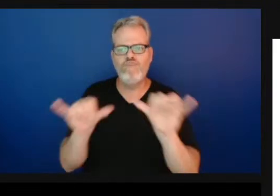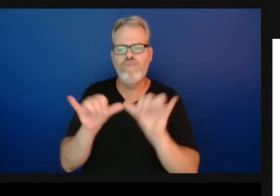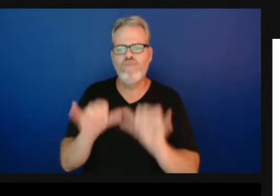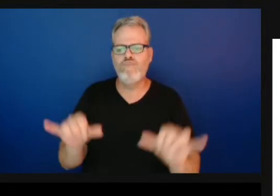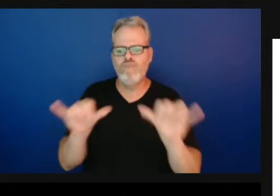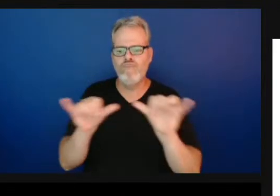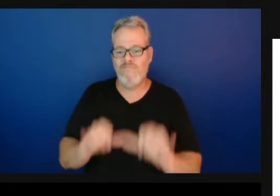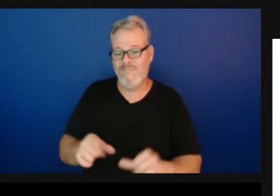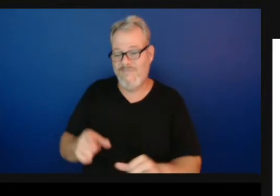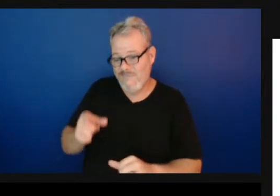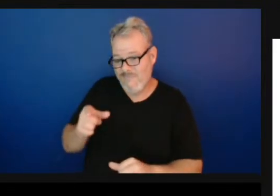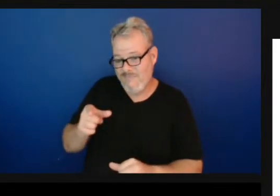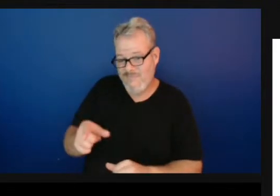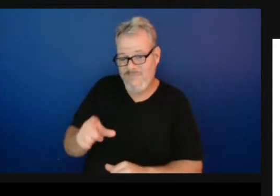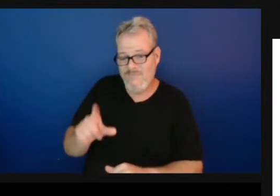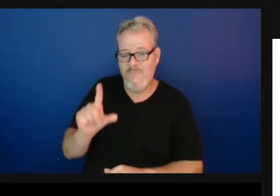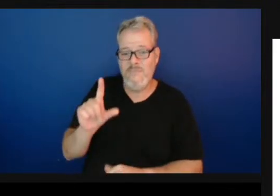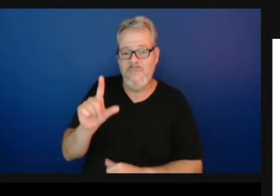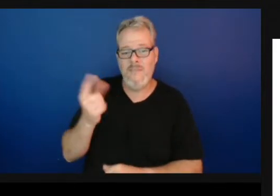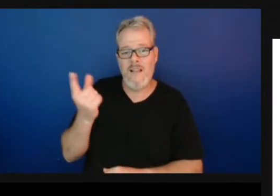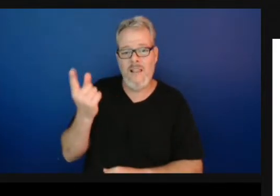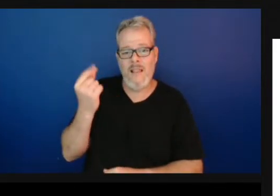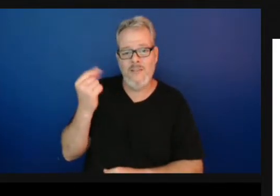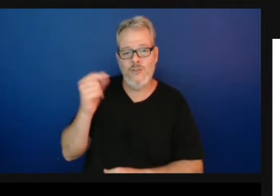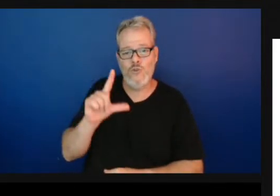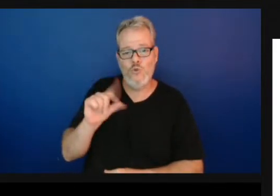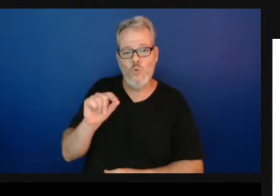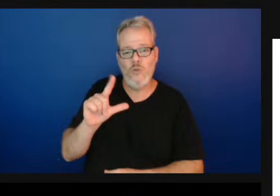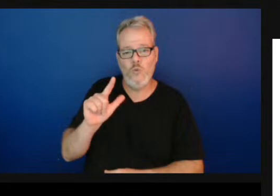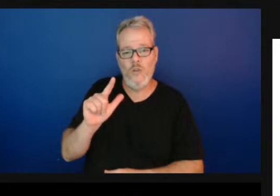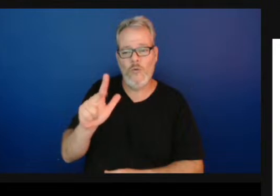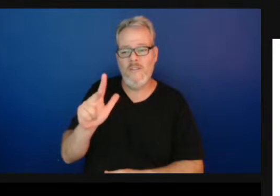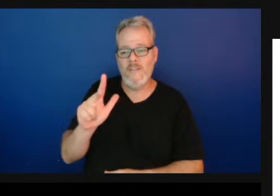So you're getting a different scale on the left and maybe a little bit more